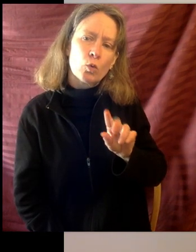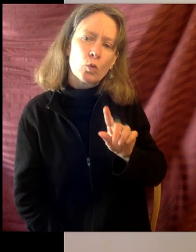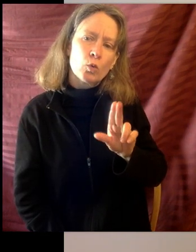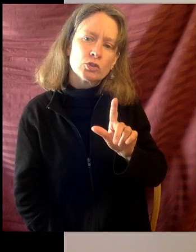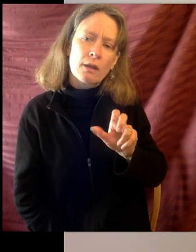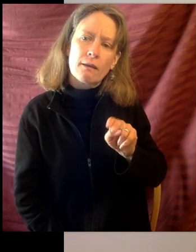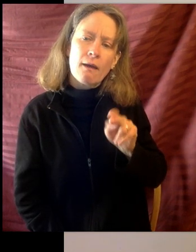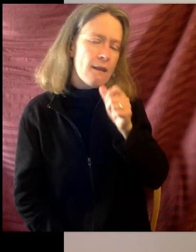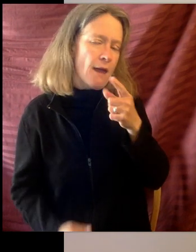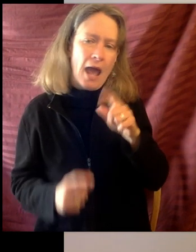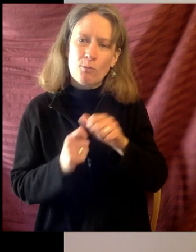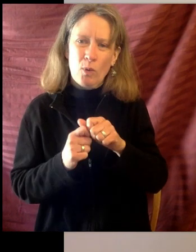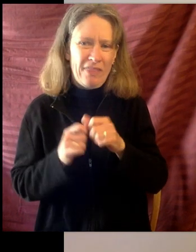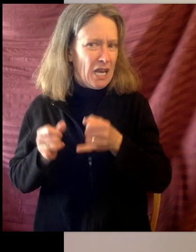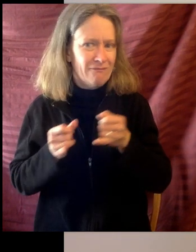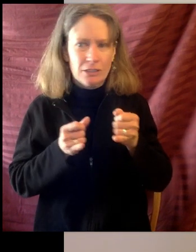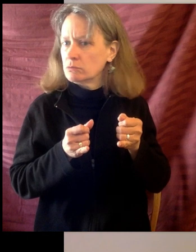populations